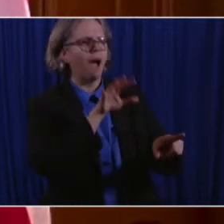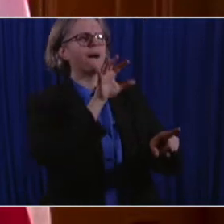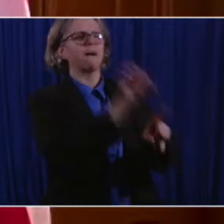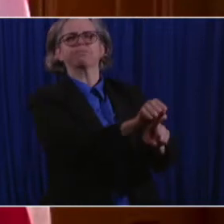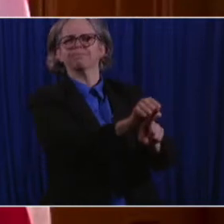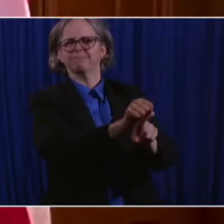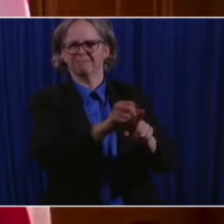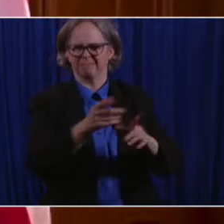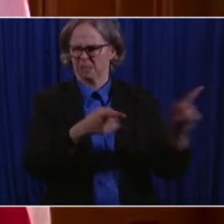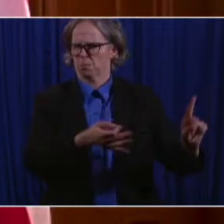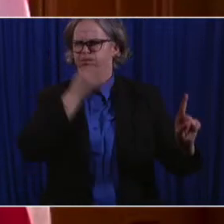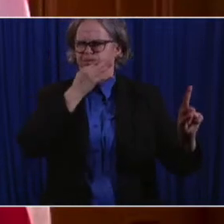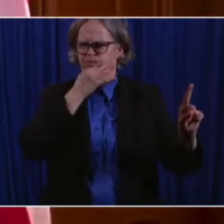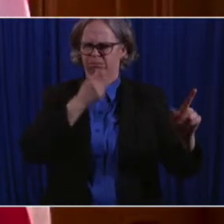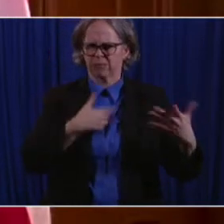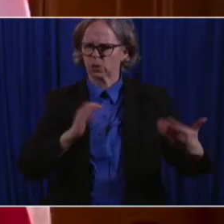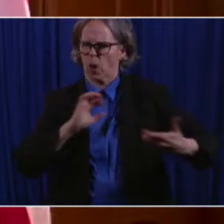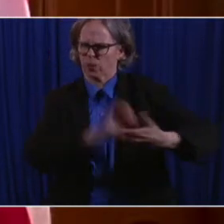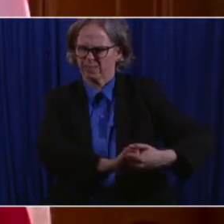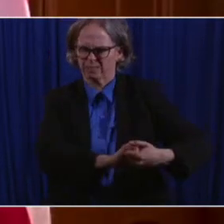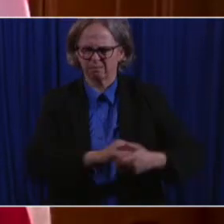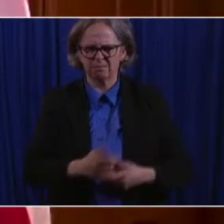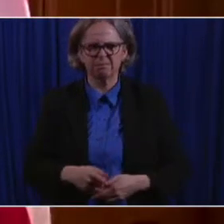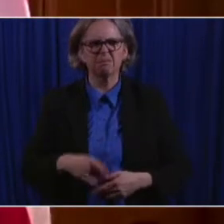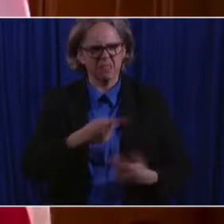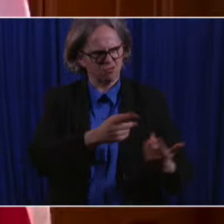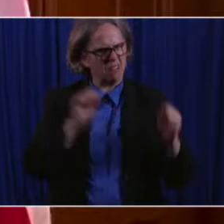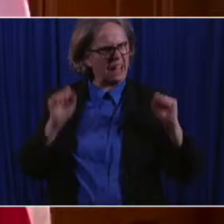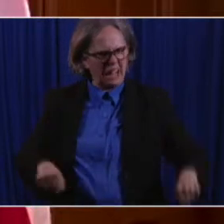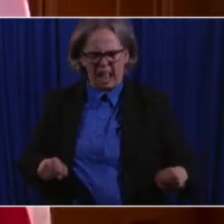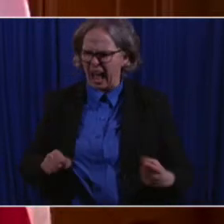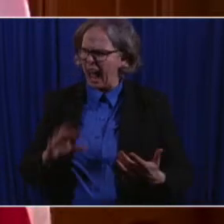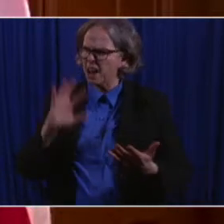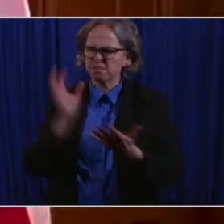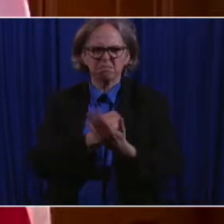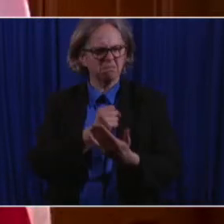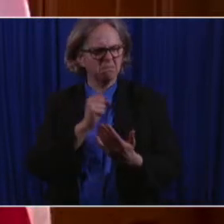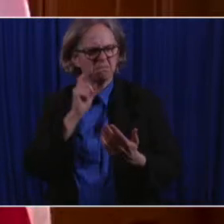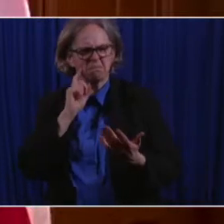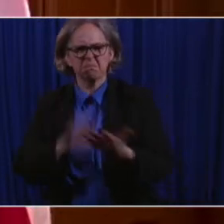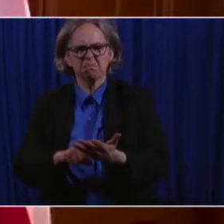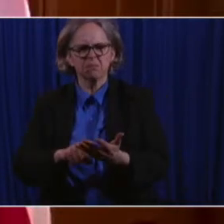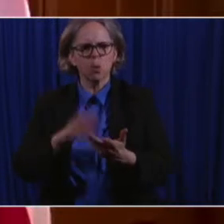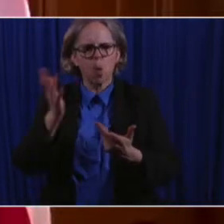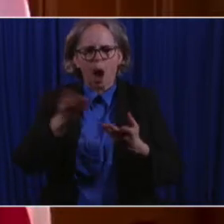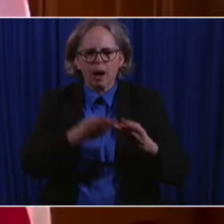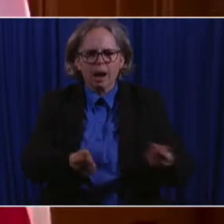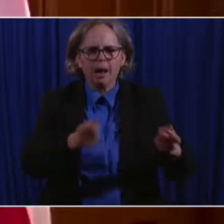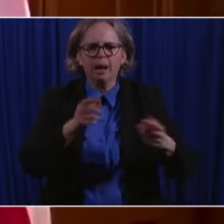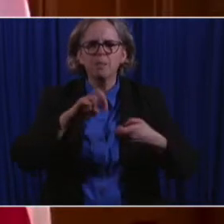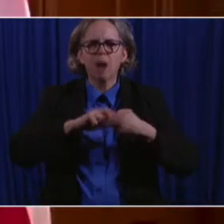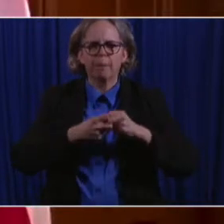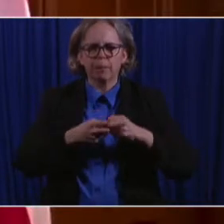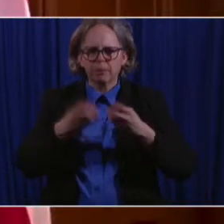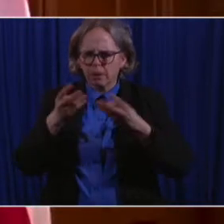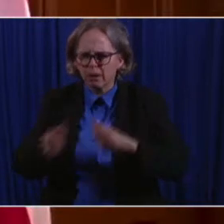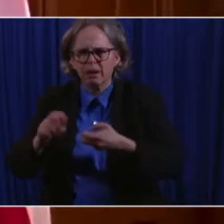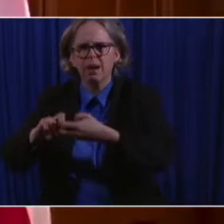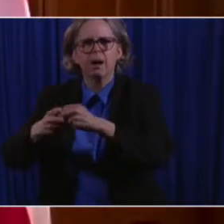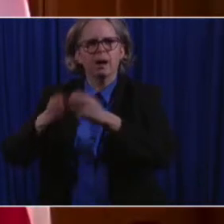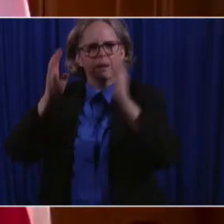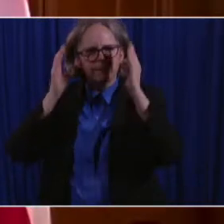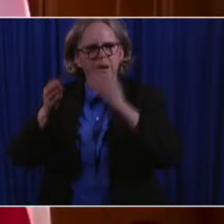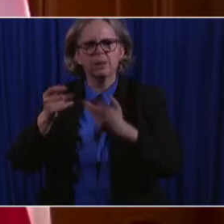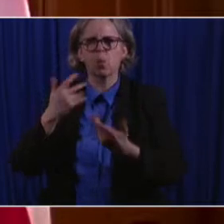adjudicators to prioritize and quickly process legitimate outstanding claims is what we can do by pulling these likely